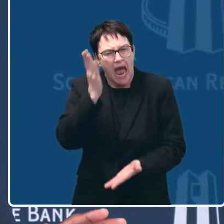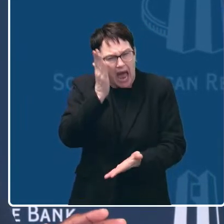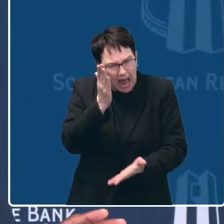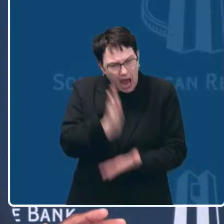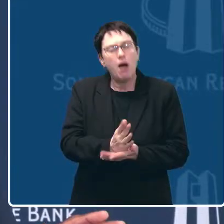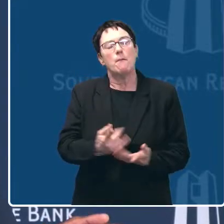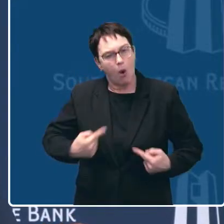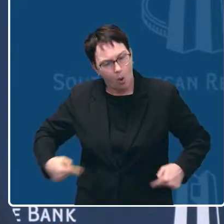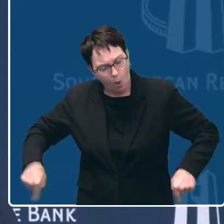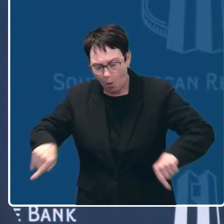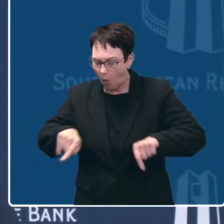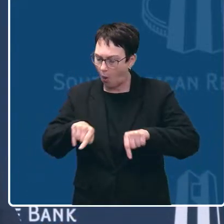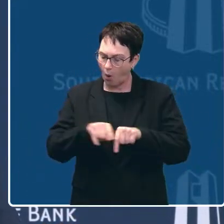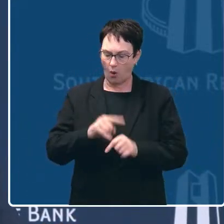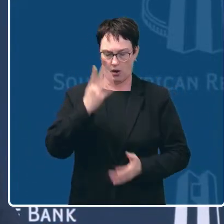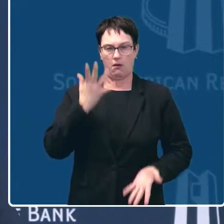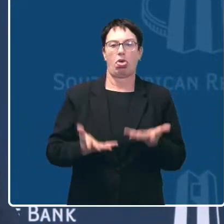have.